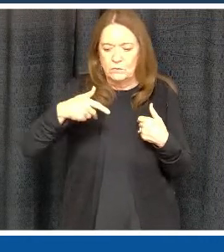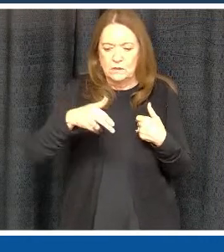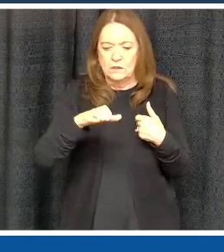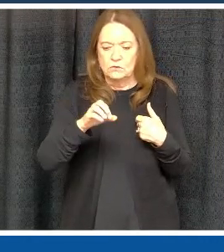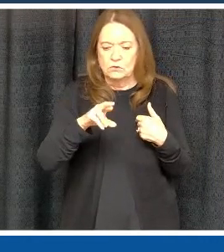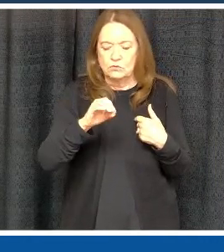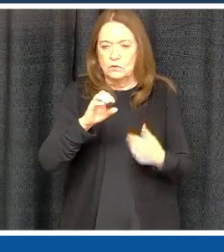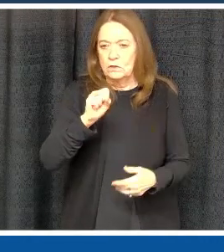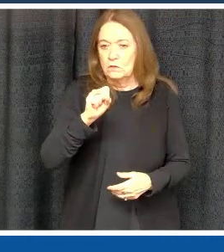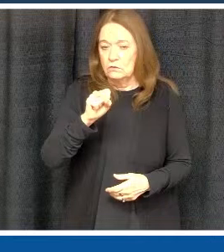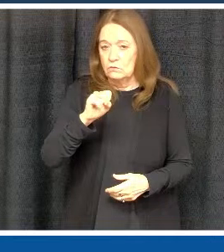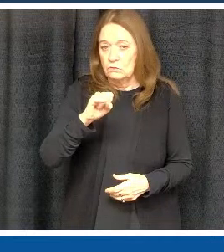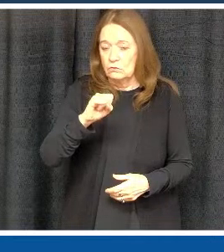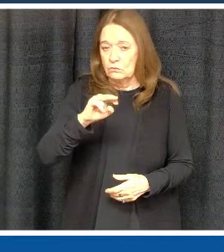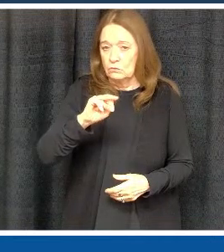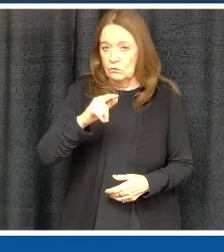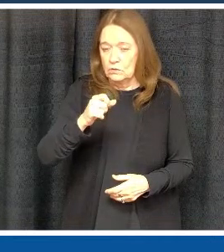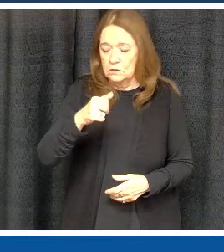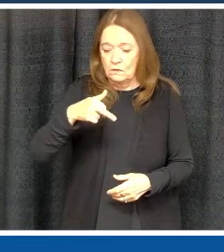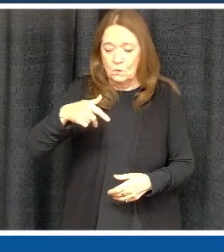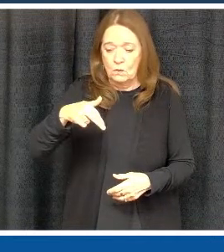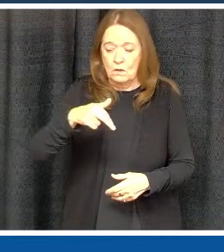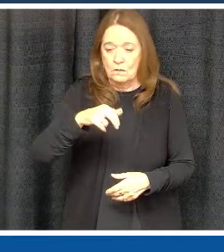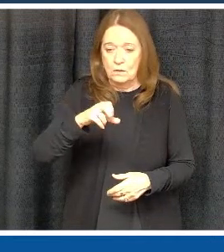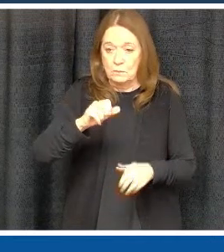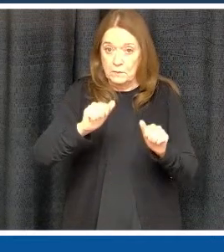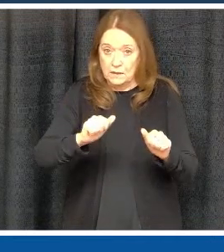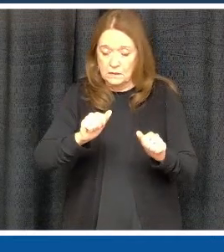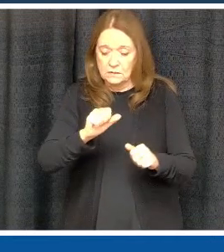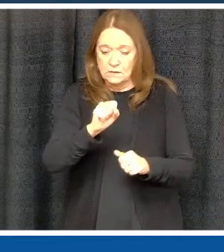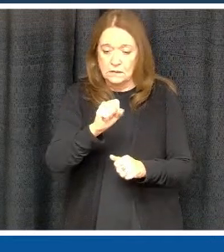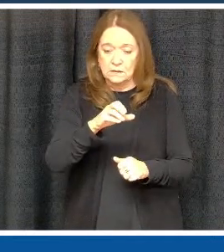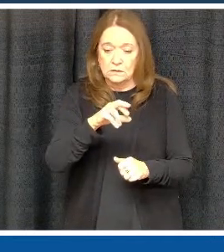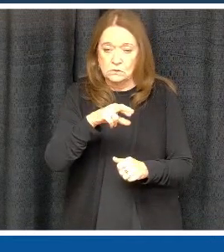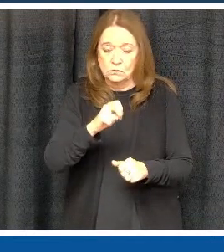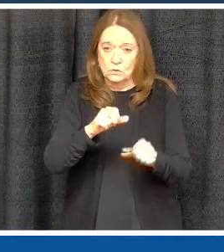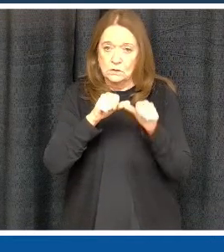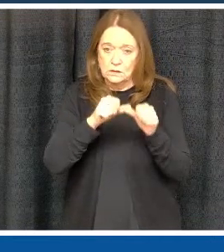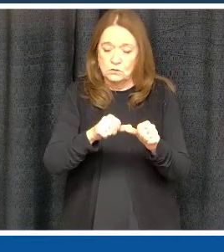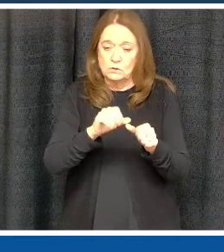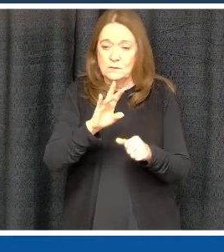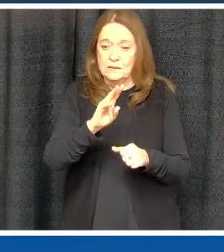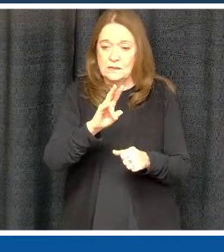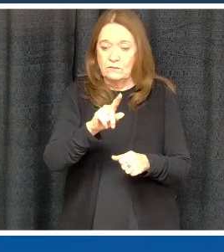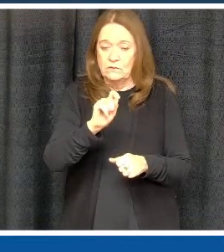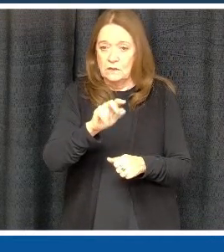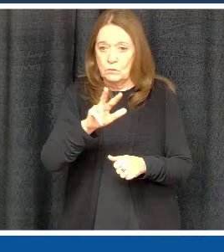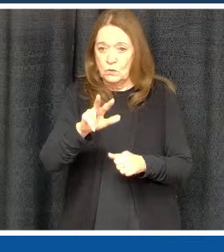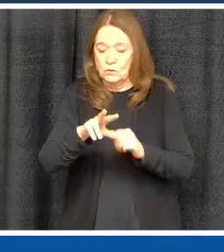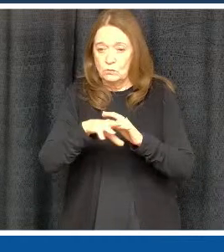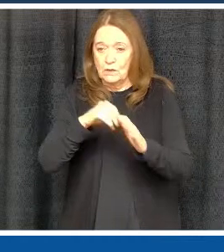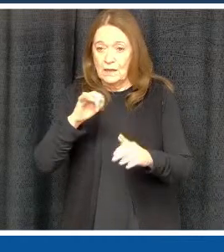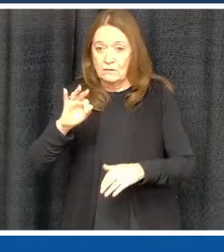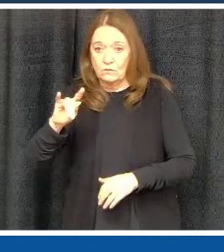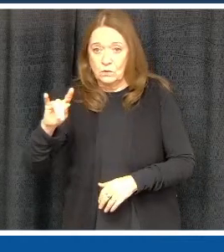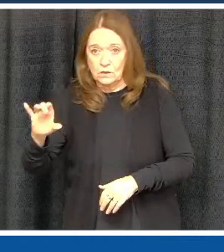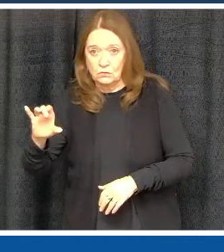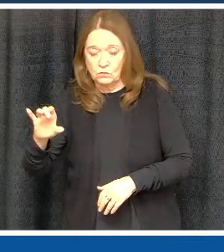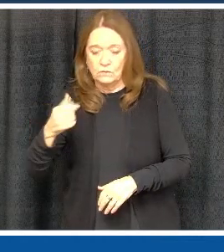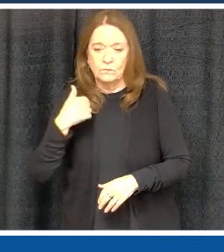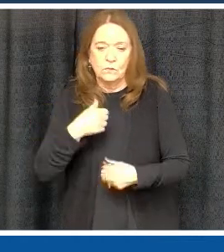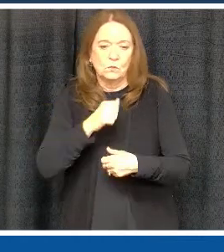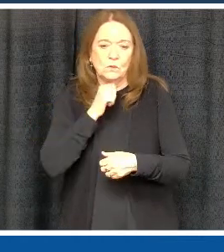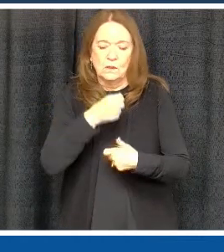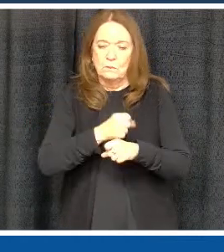crossings. The walkability score of Clarksville continues to be 17.3 out of 100. We made